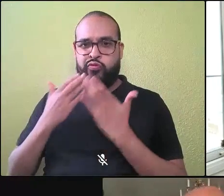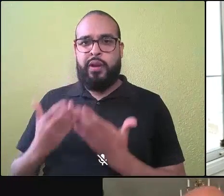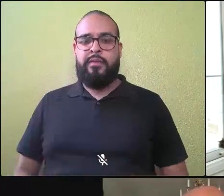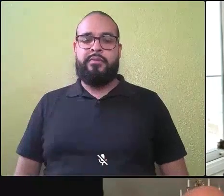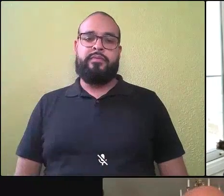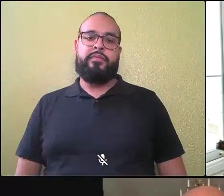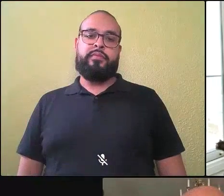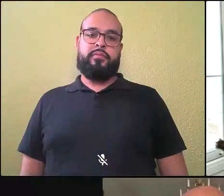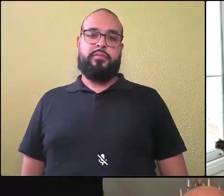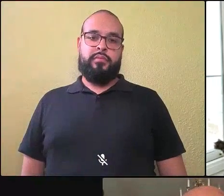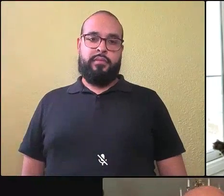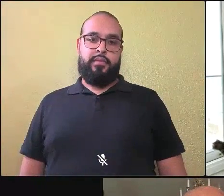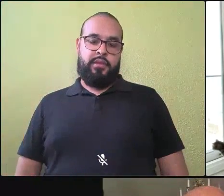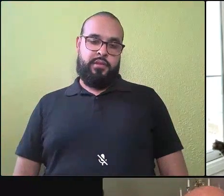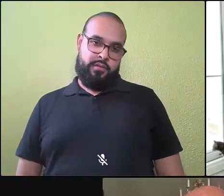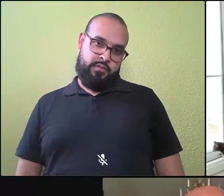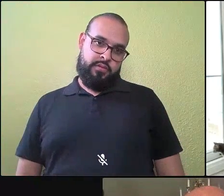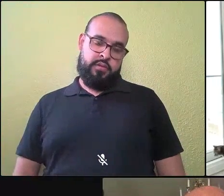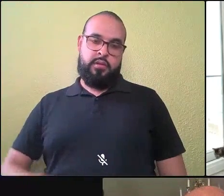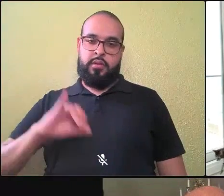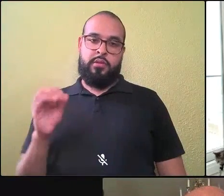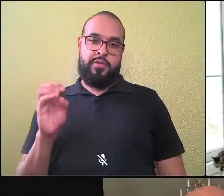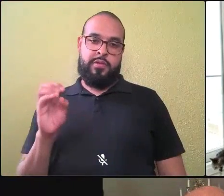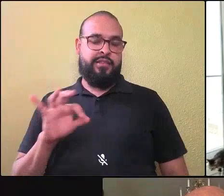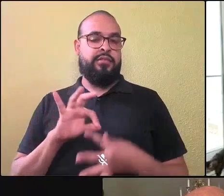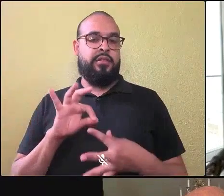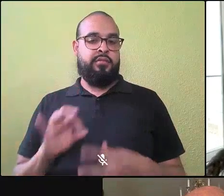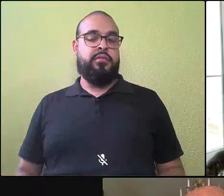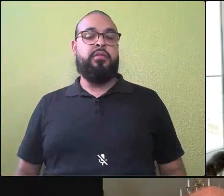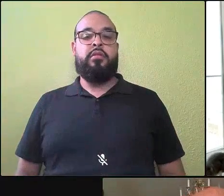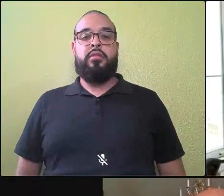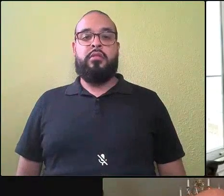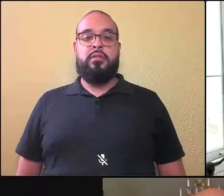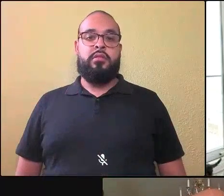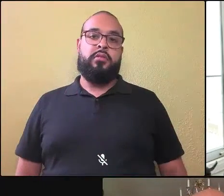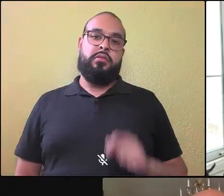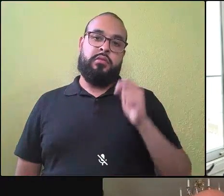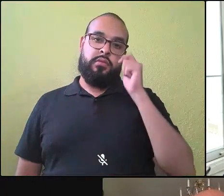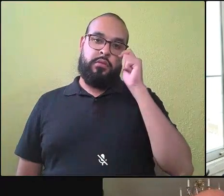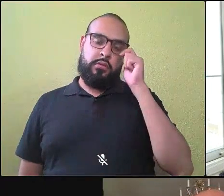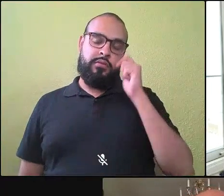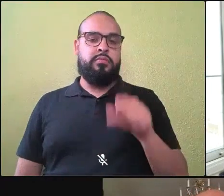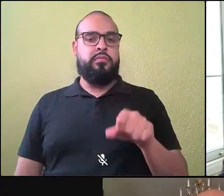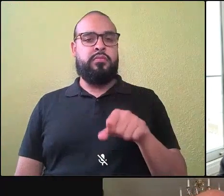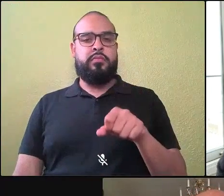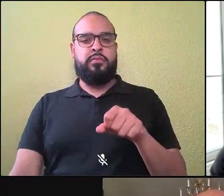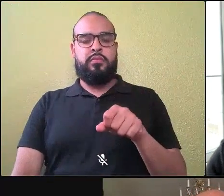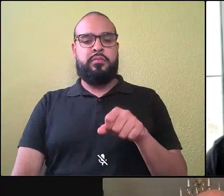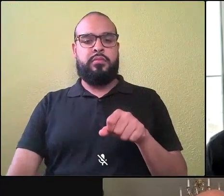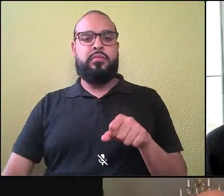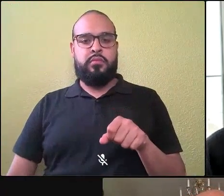Yeah, I think for me, it's when embracing that common lyric, right? Knowing when you're weak is when you're really being